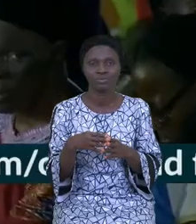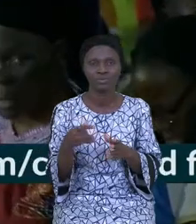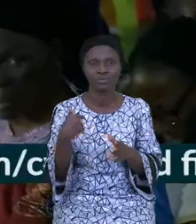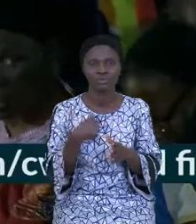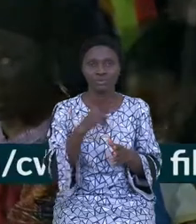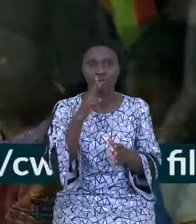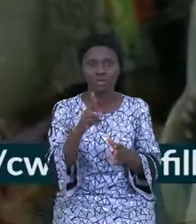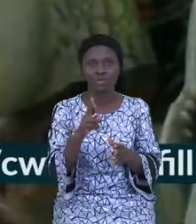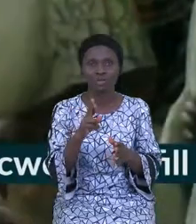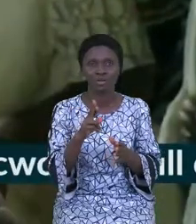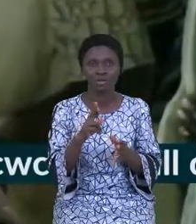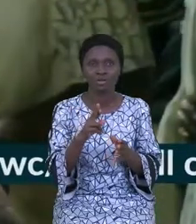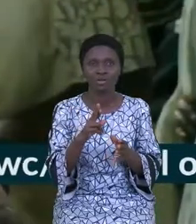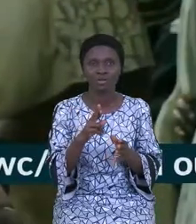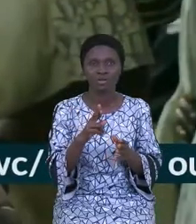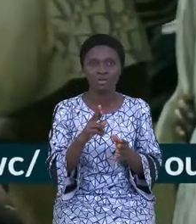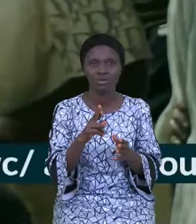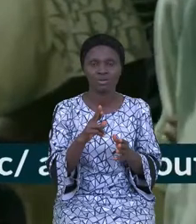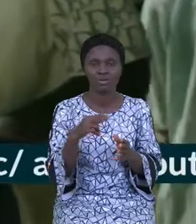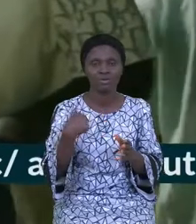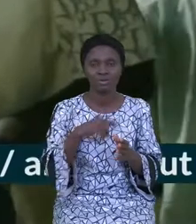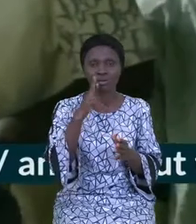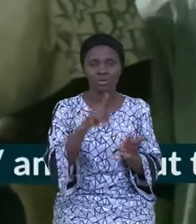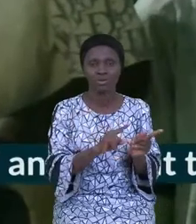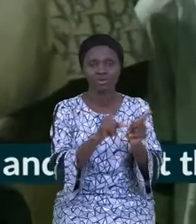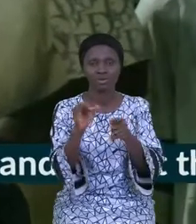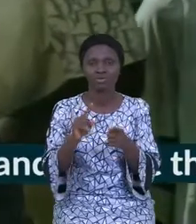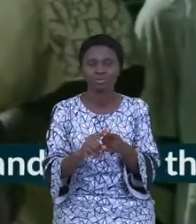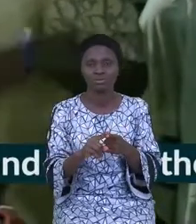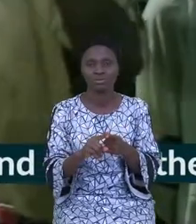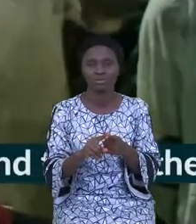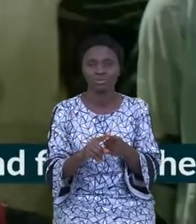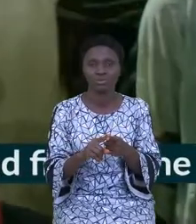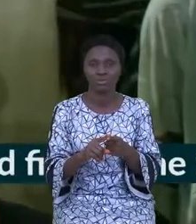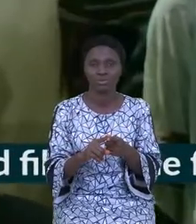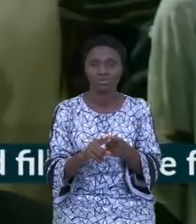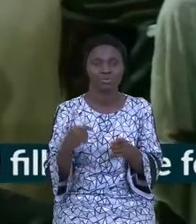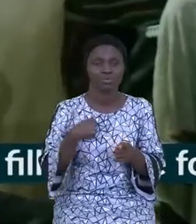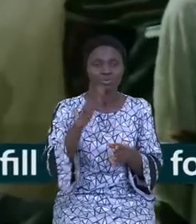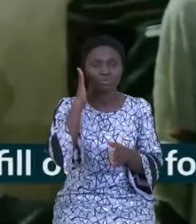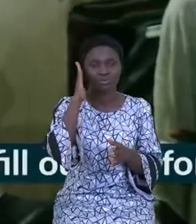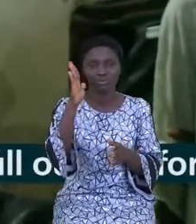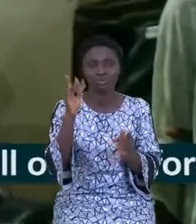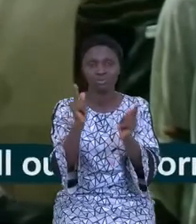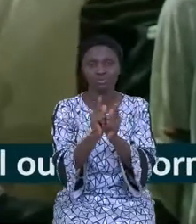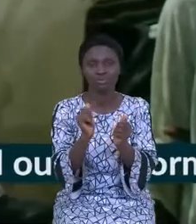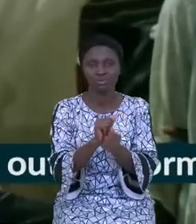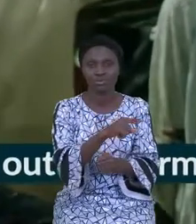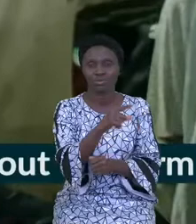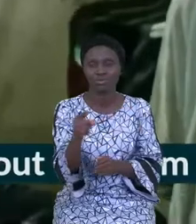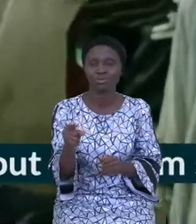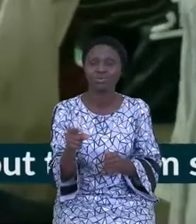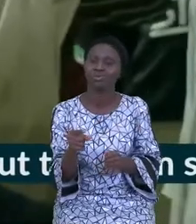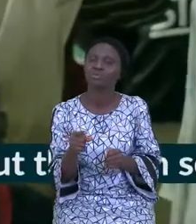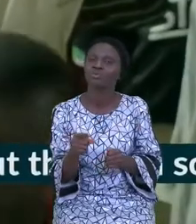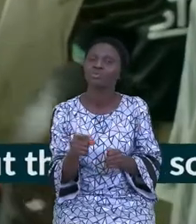have a lunch hour by 3 p.m. in this venue. We will have